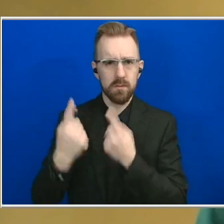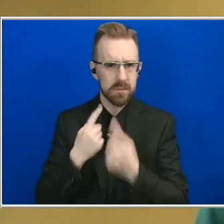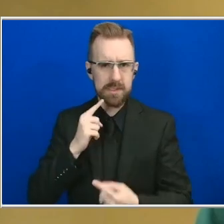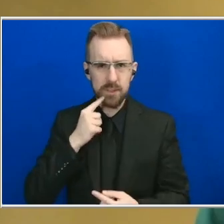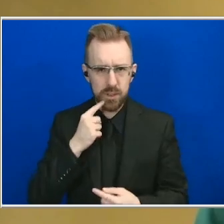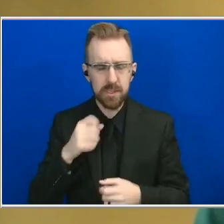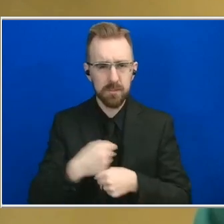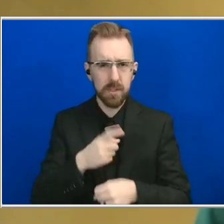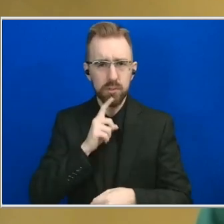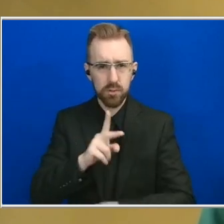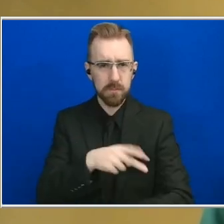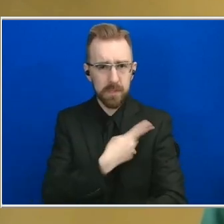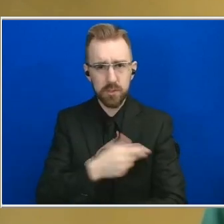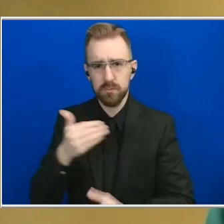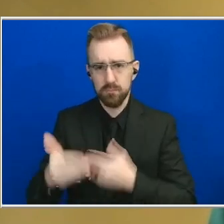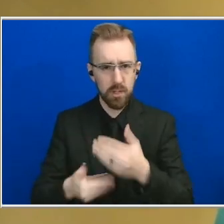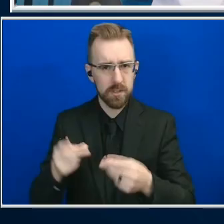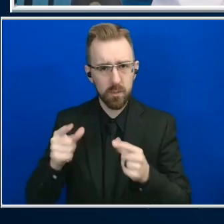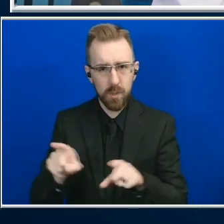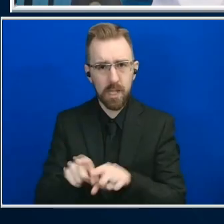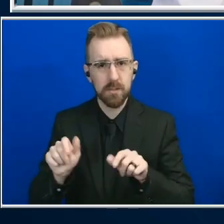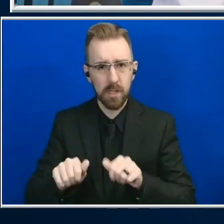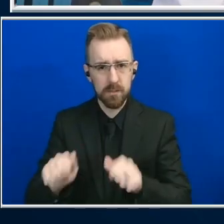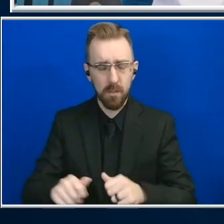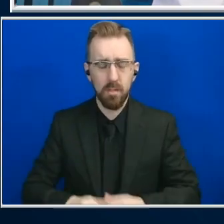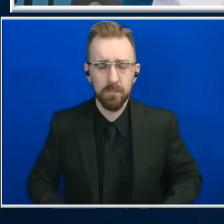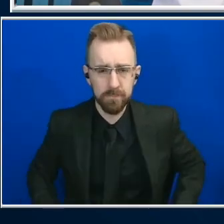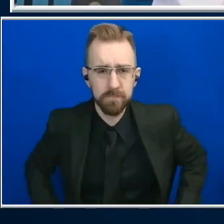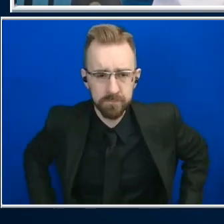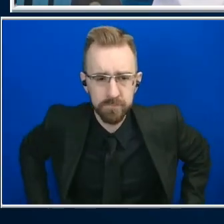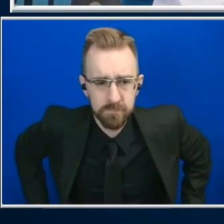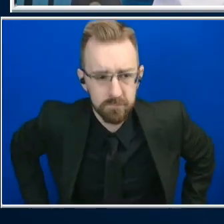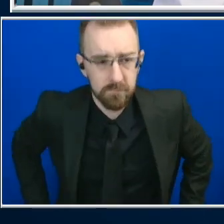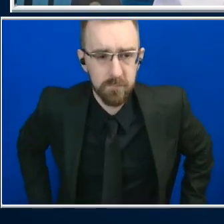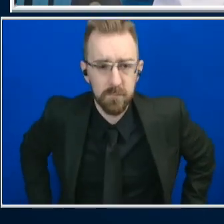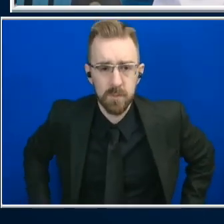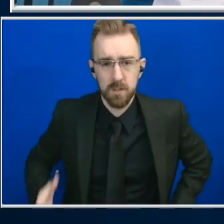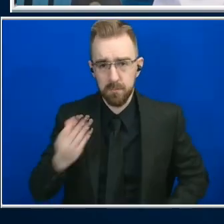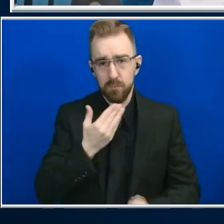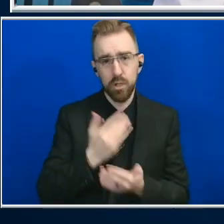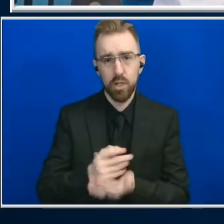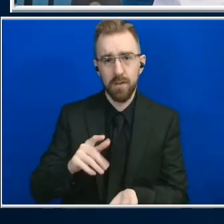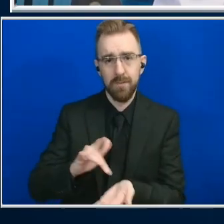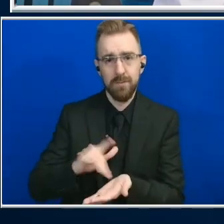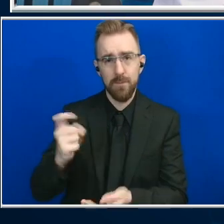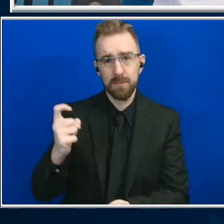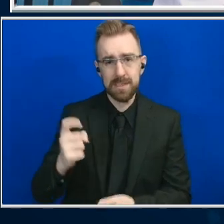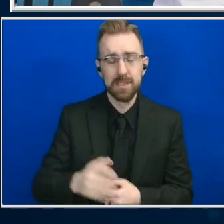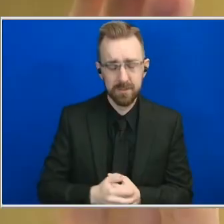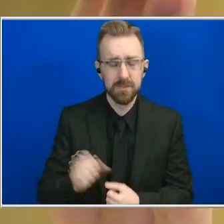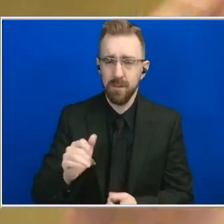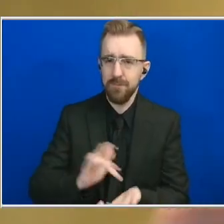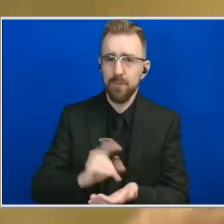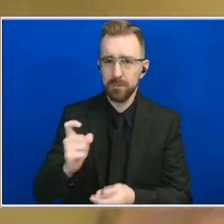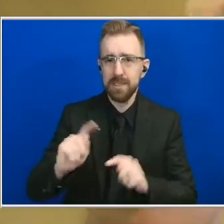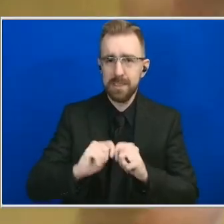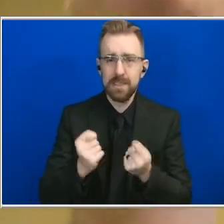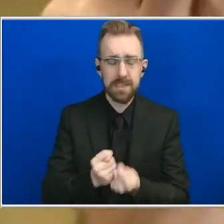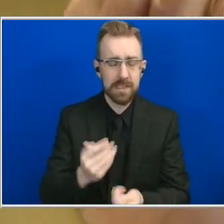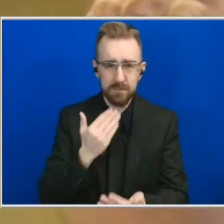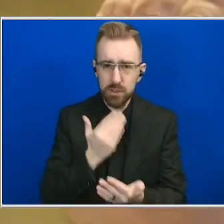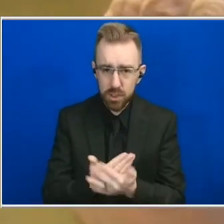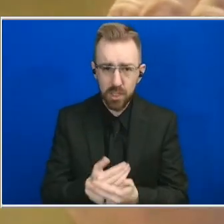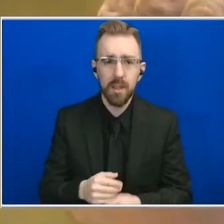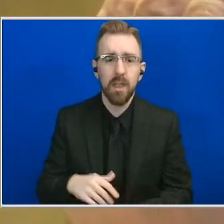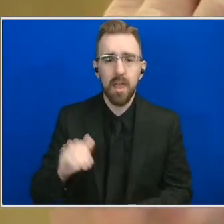get processed as quickly as possible. I hear you have some pretty good pharmacists. Yeah, no, the pharmacy team is fantastic.